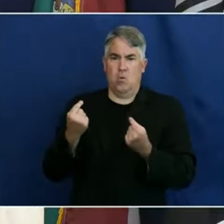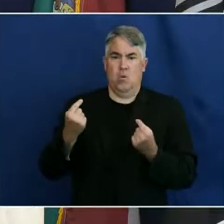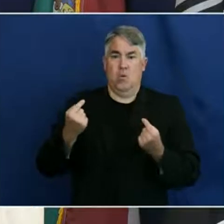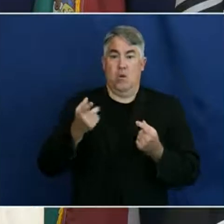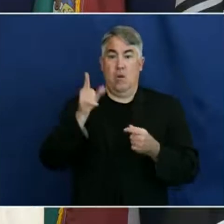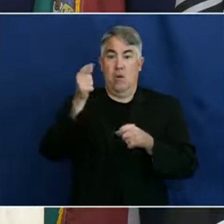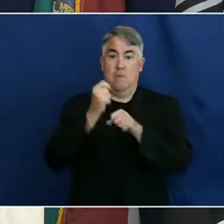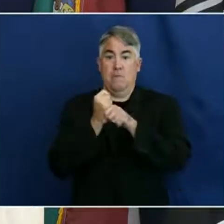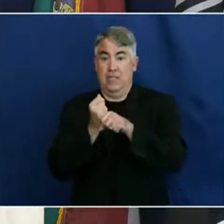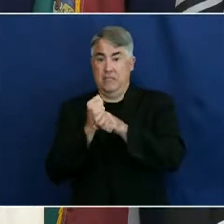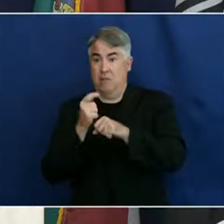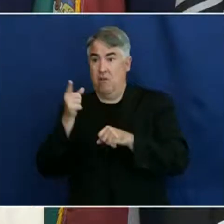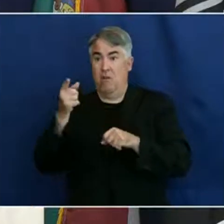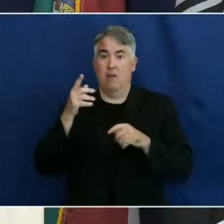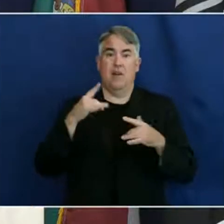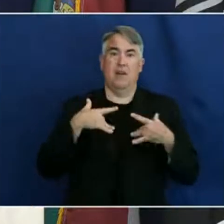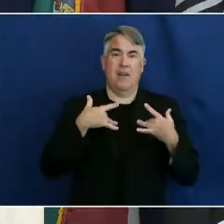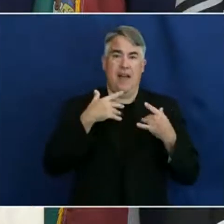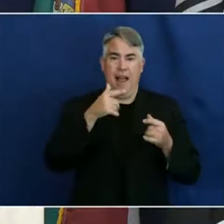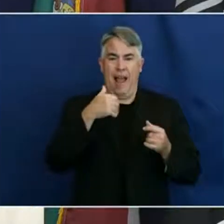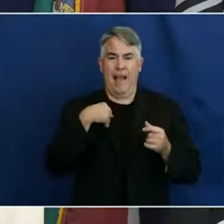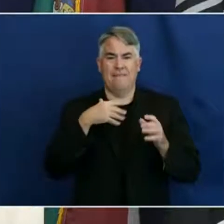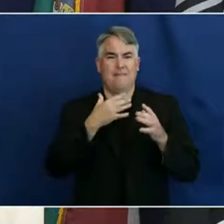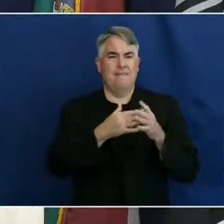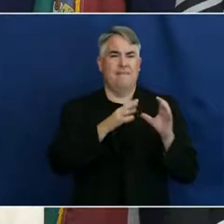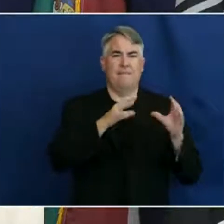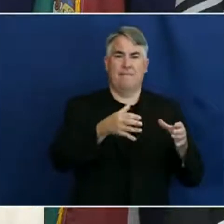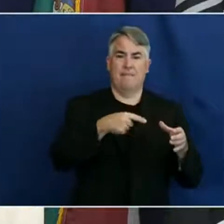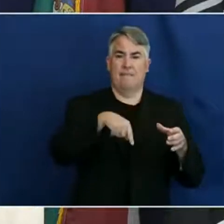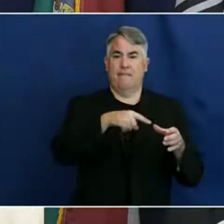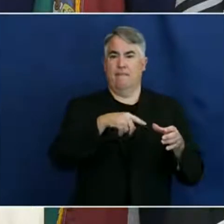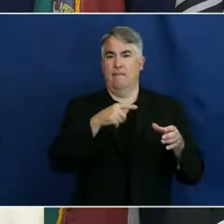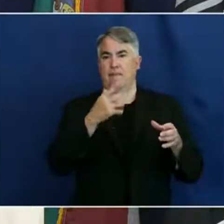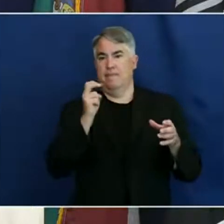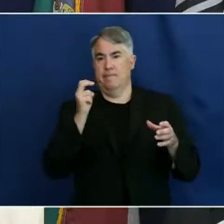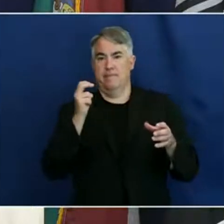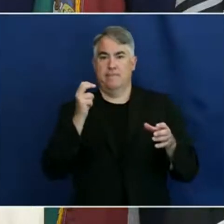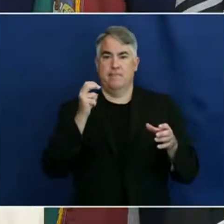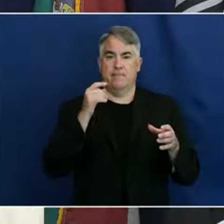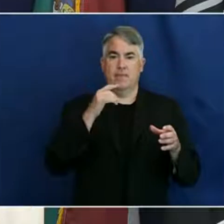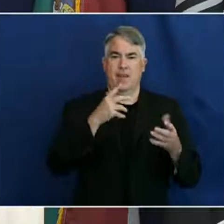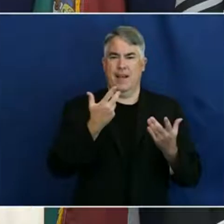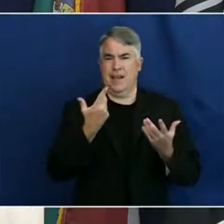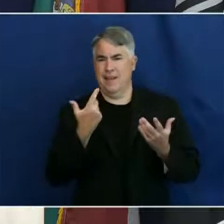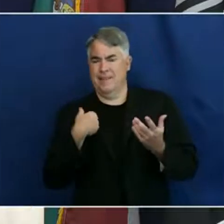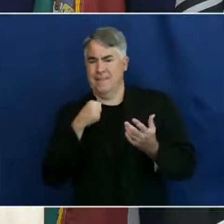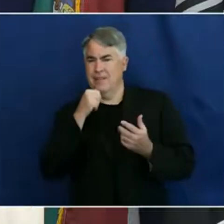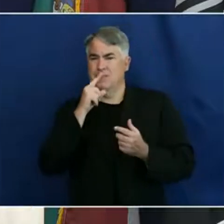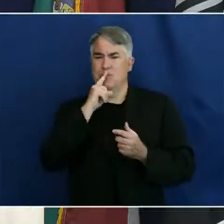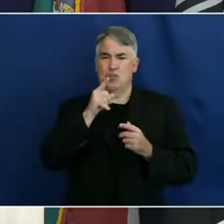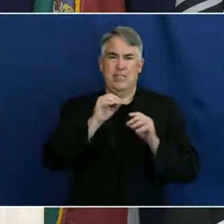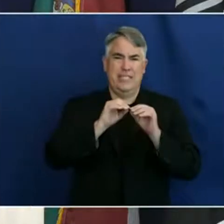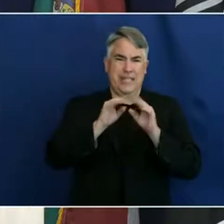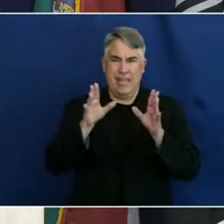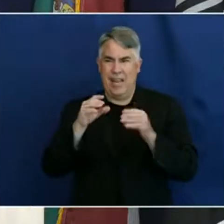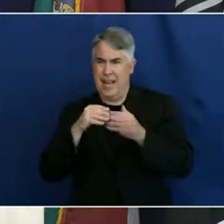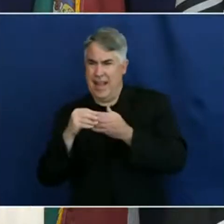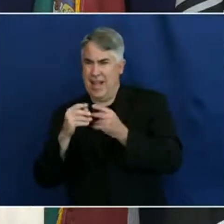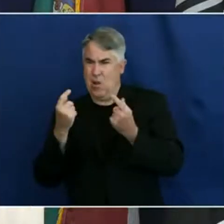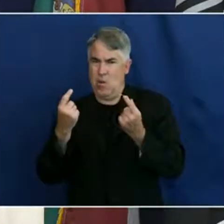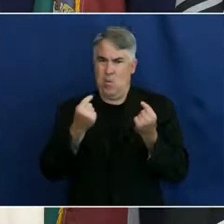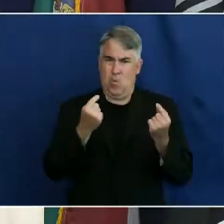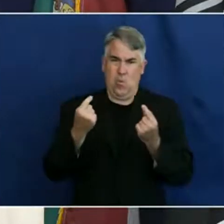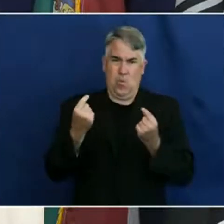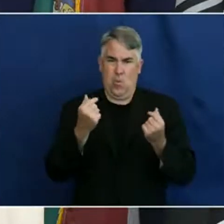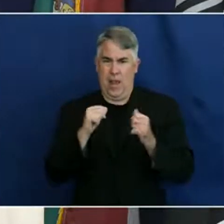baseball, other large type events, to have sections that where you have to do that. But we don't yet have enough clarity or guidance in terms of how that would actually